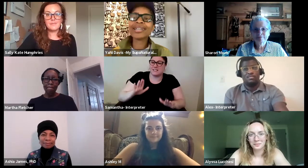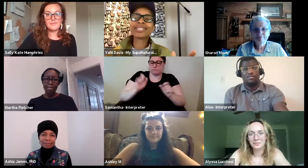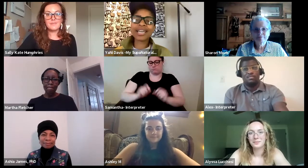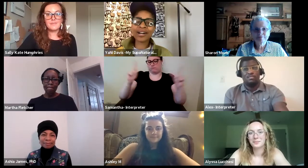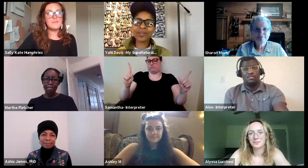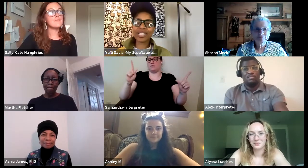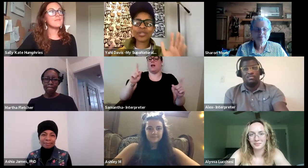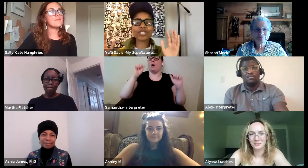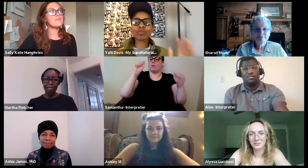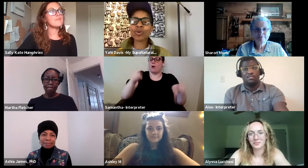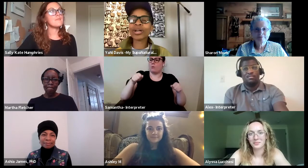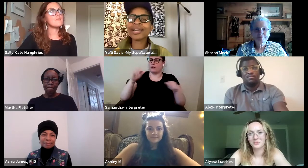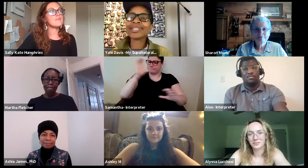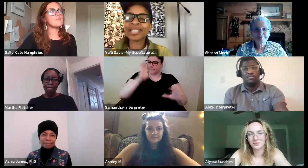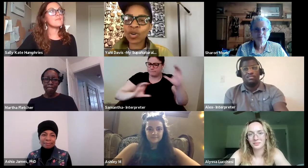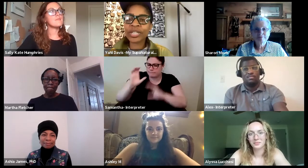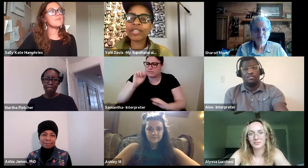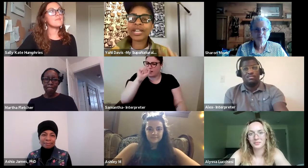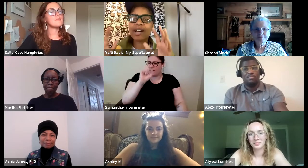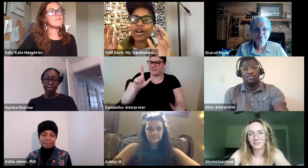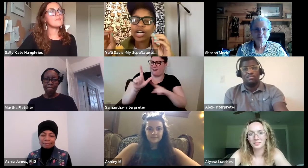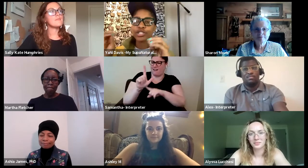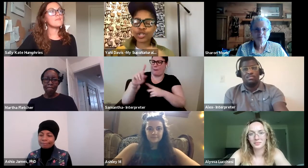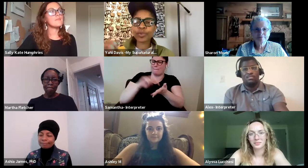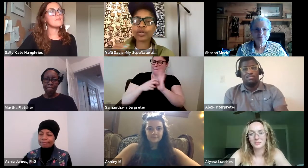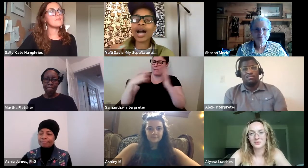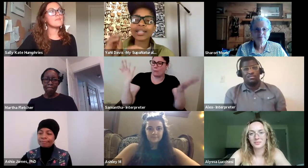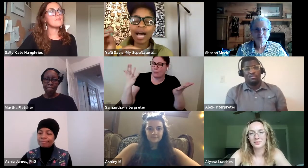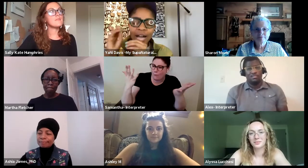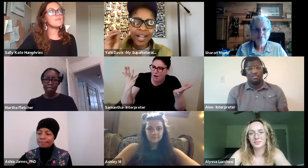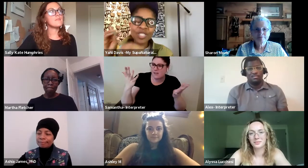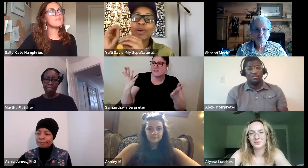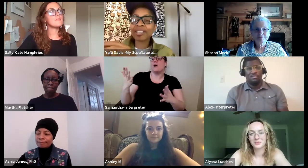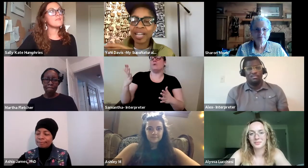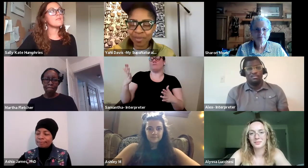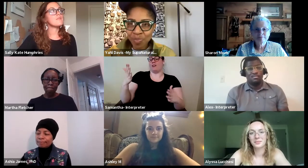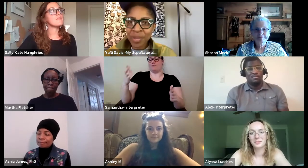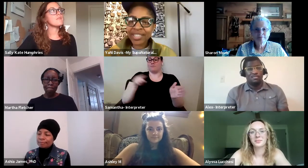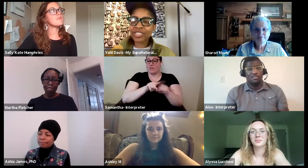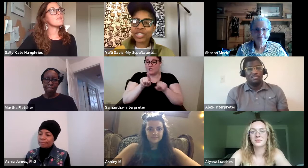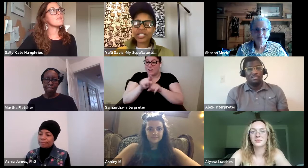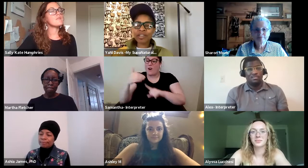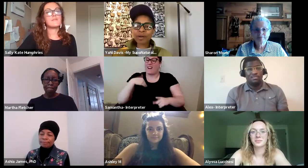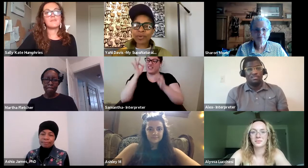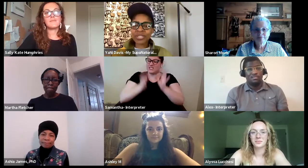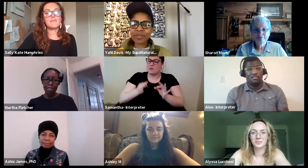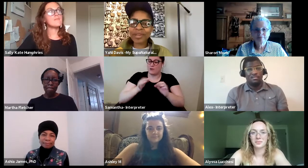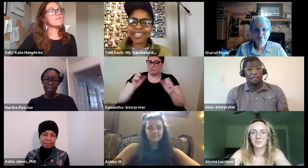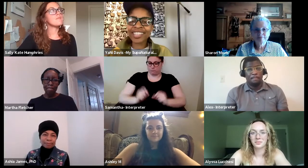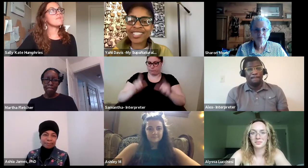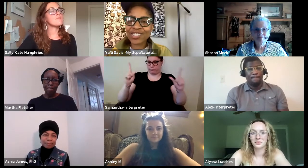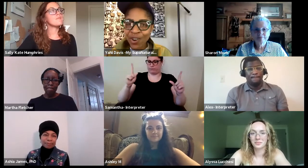explore ASL. We even have our interpreter spotlight that just came up